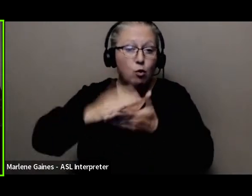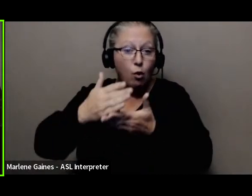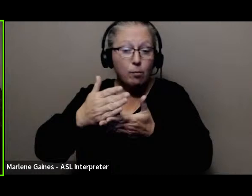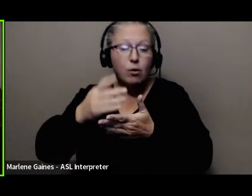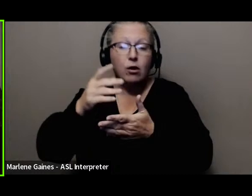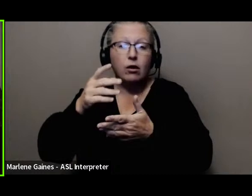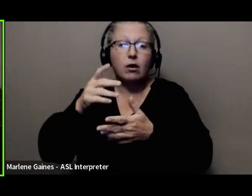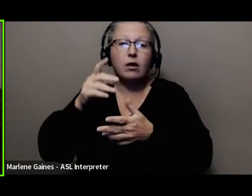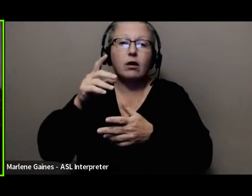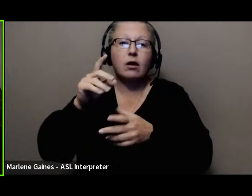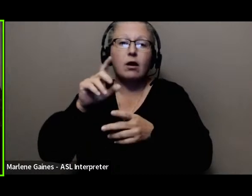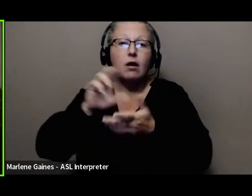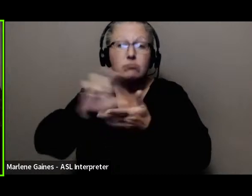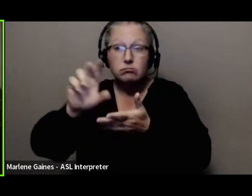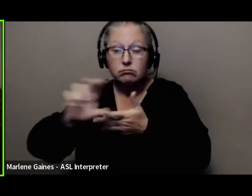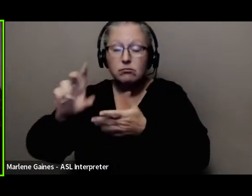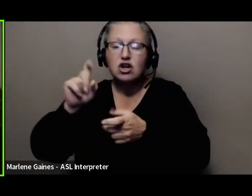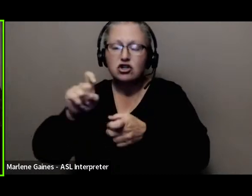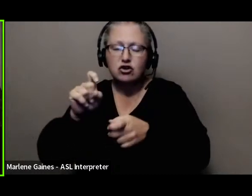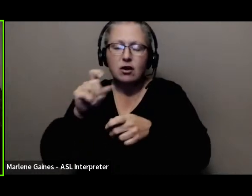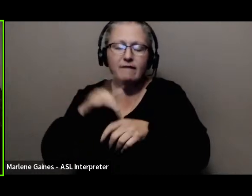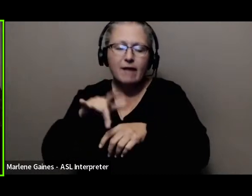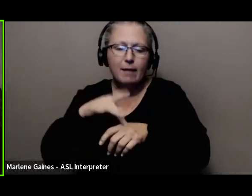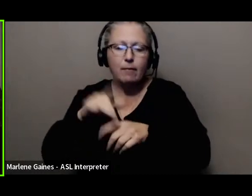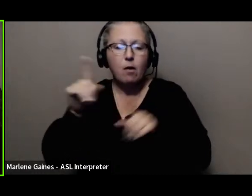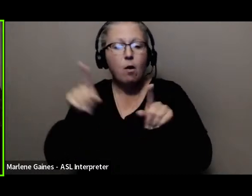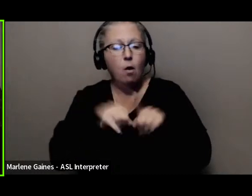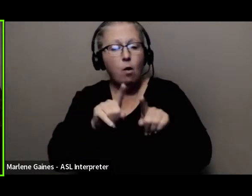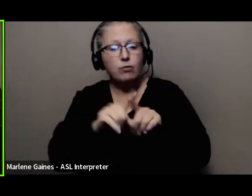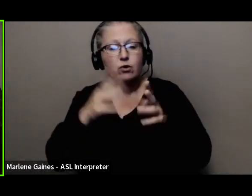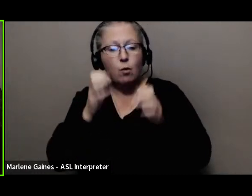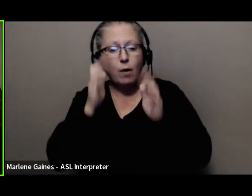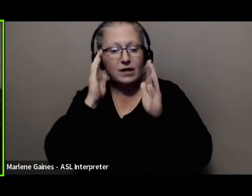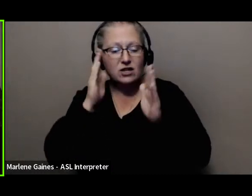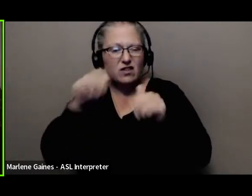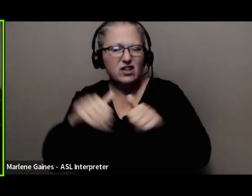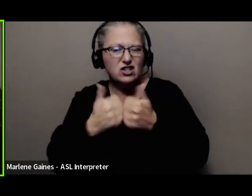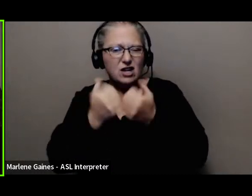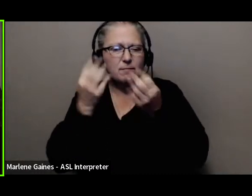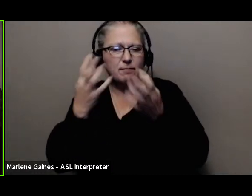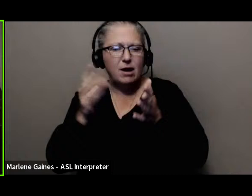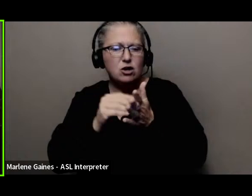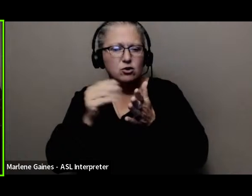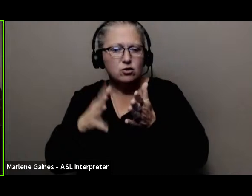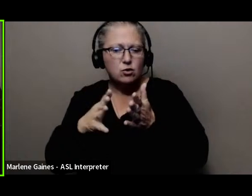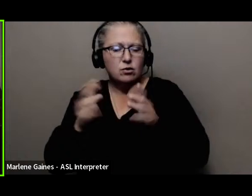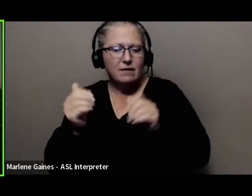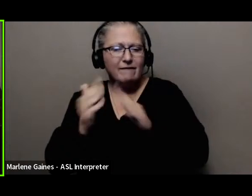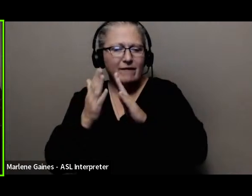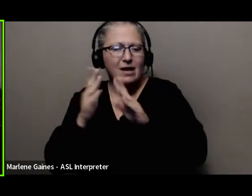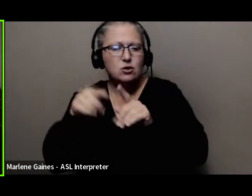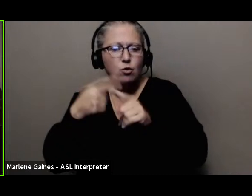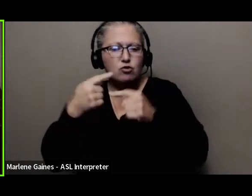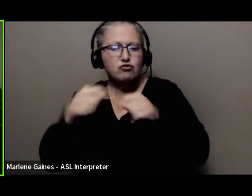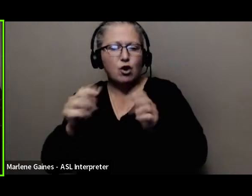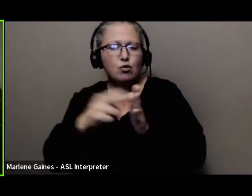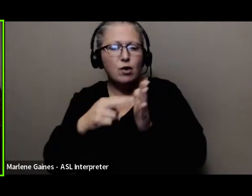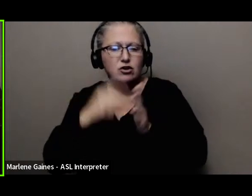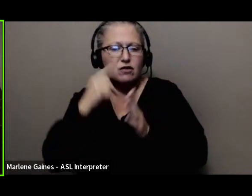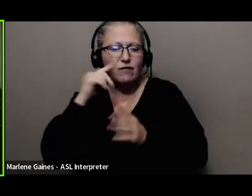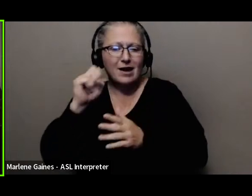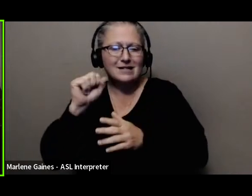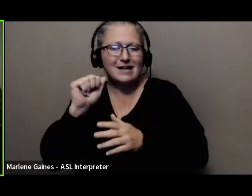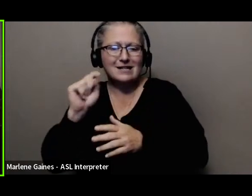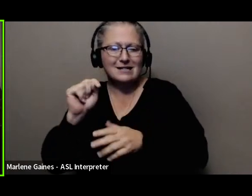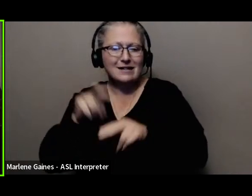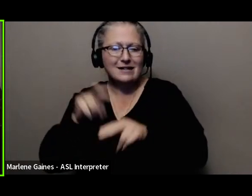available. We also want to bring attention to the challenges that a lot of students encounter when trying to register for an SAT